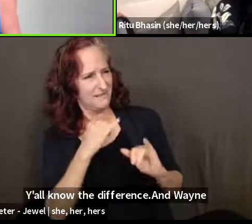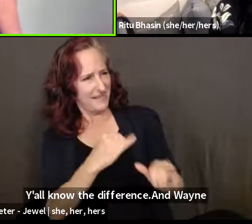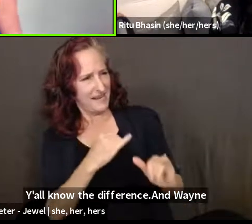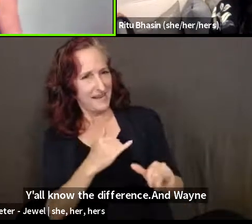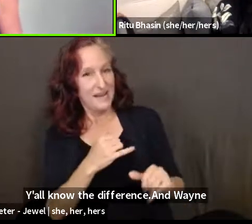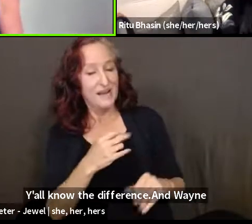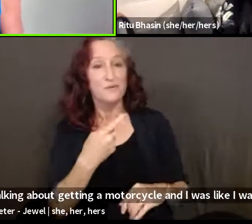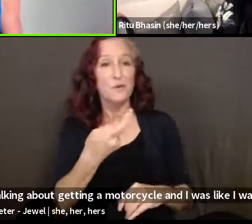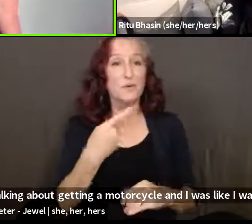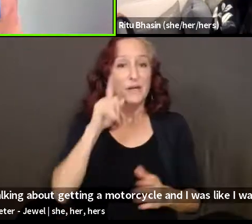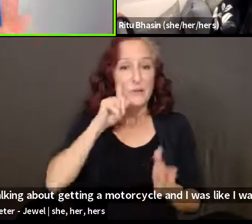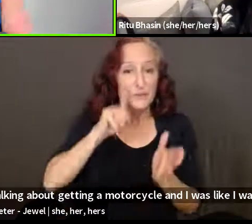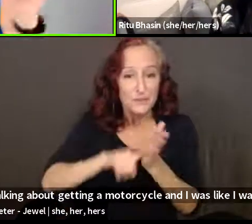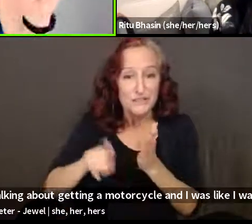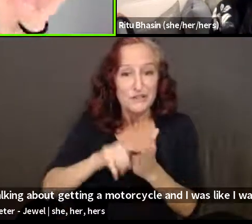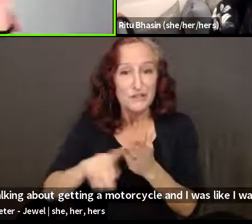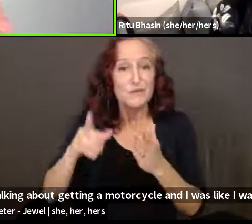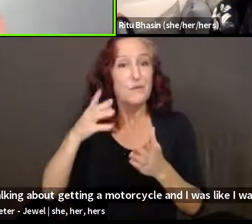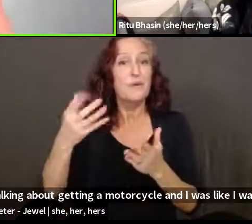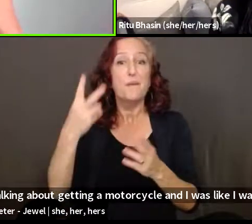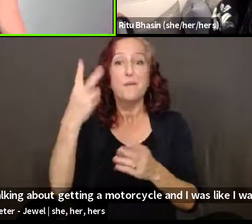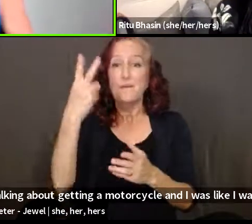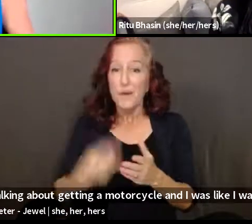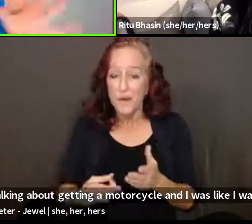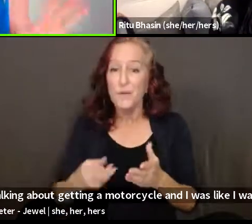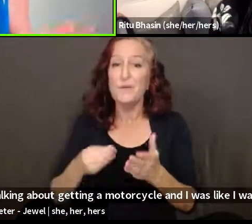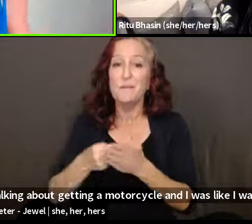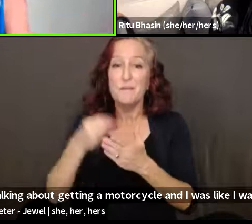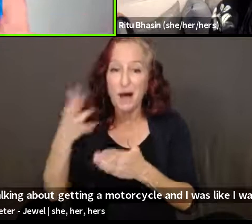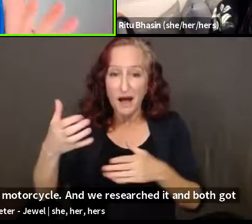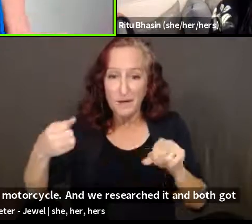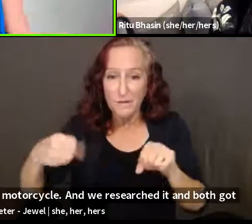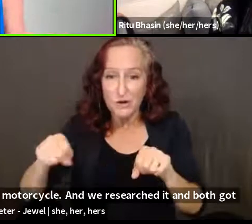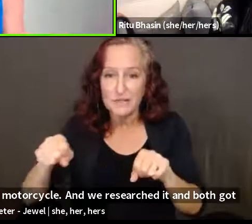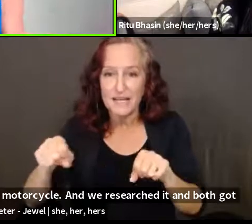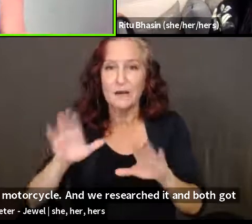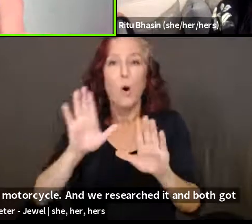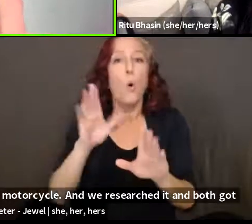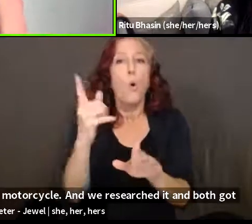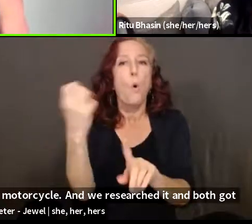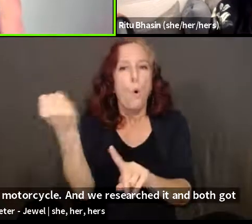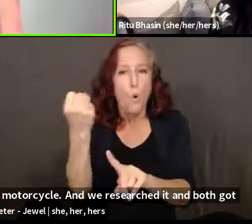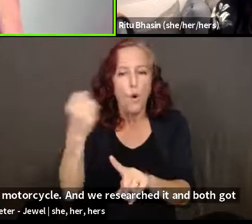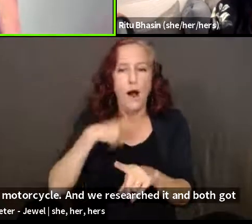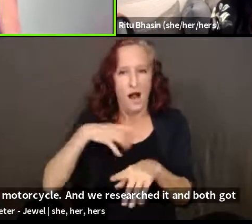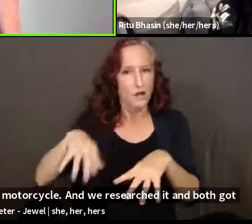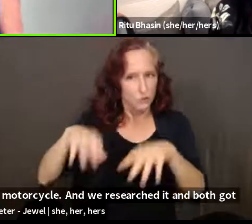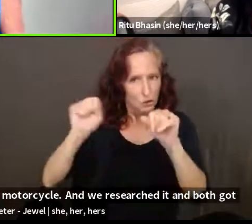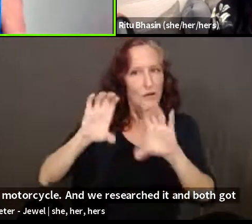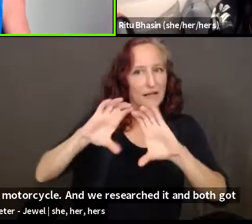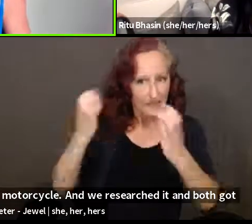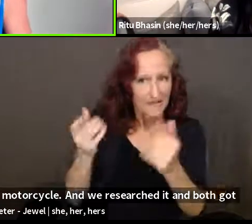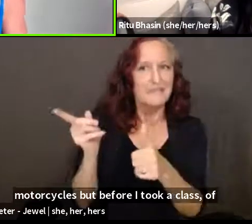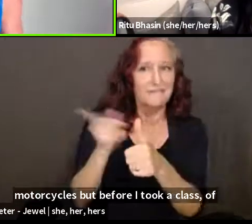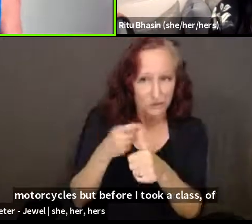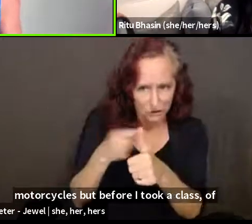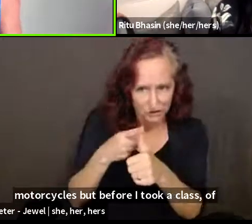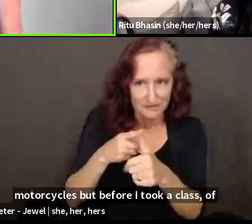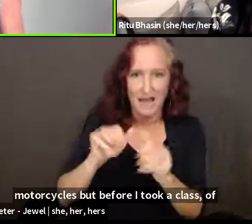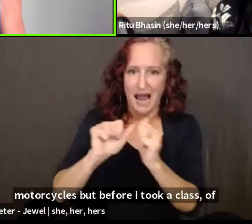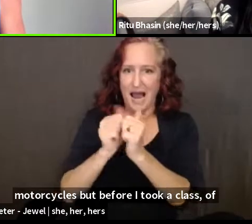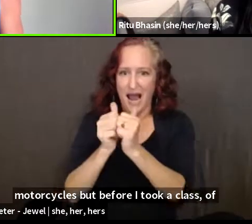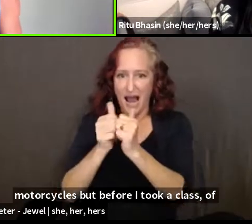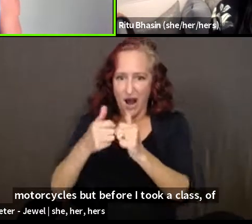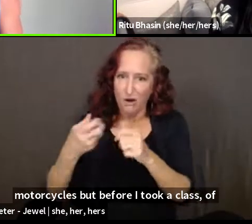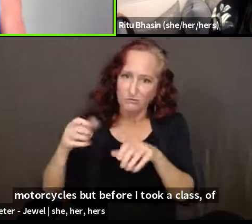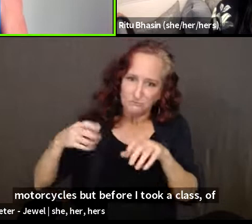got motorcycles. But before I took a class, of course, to learn how to do it. And I